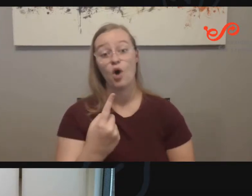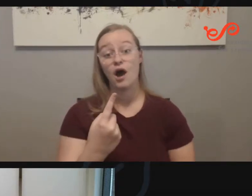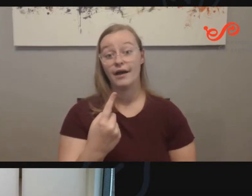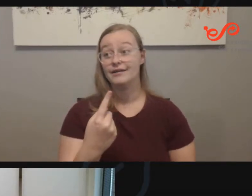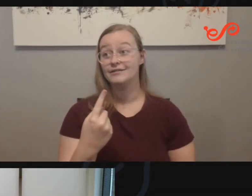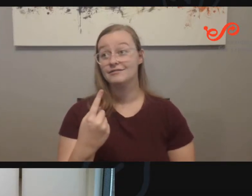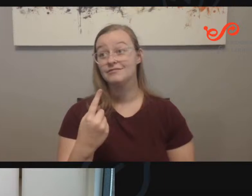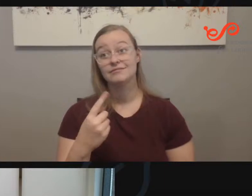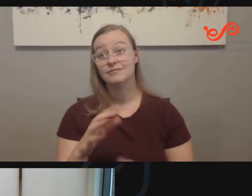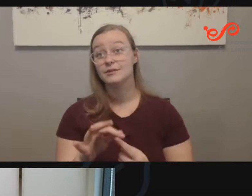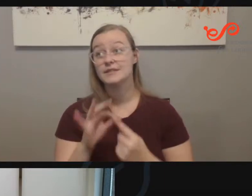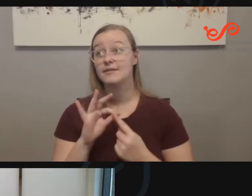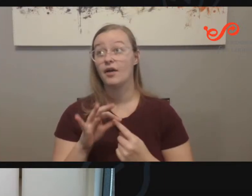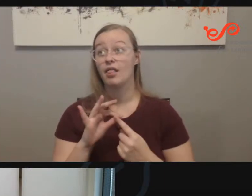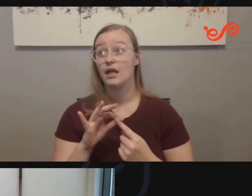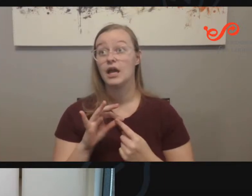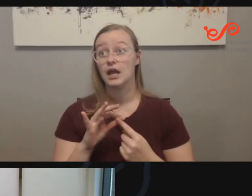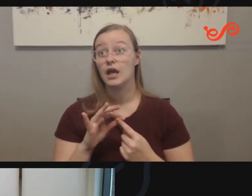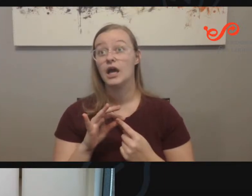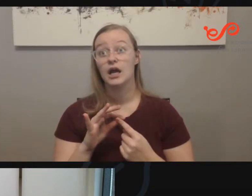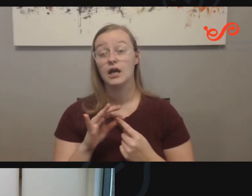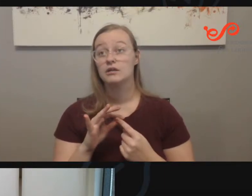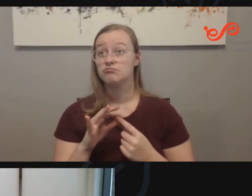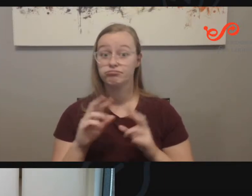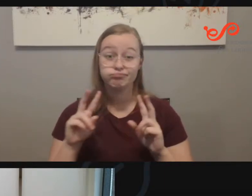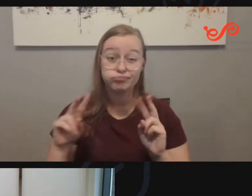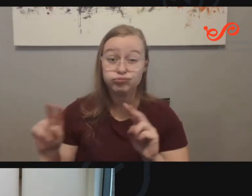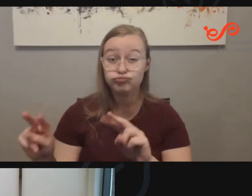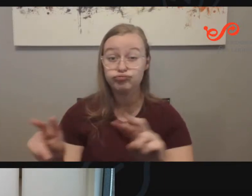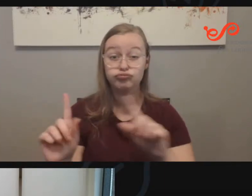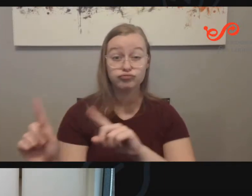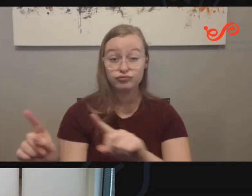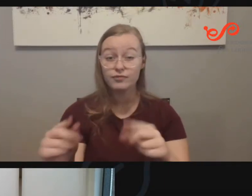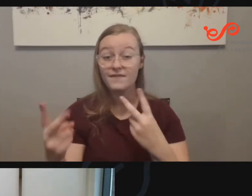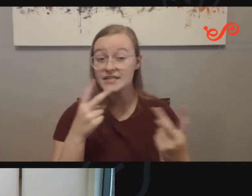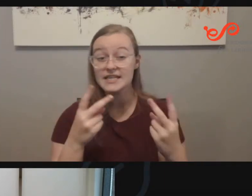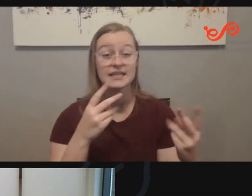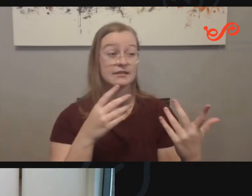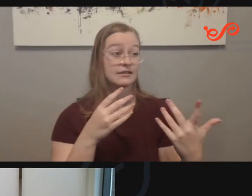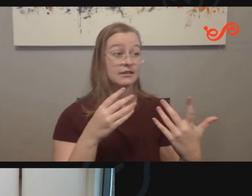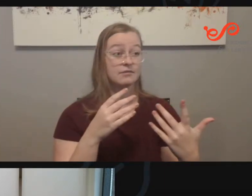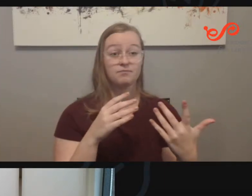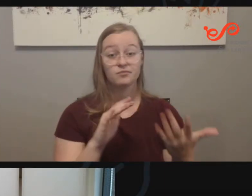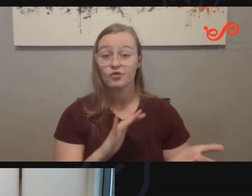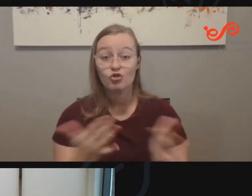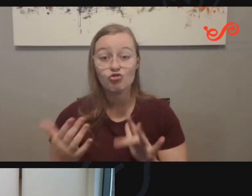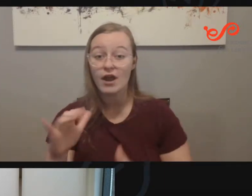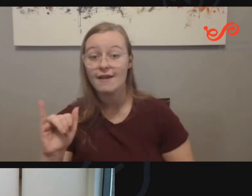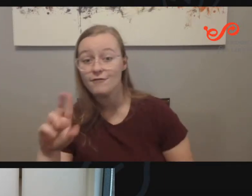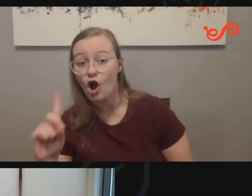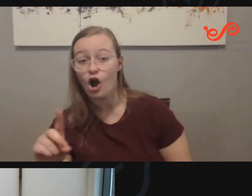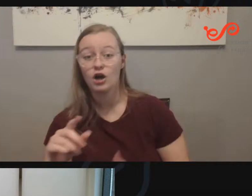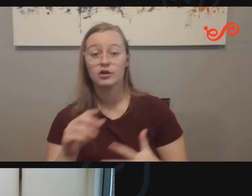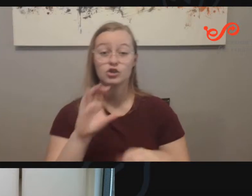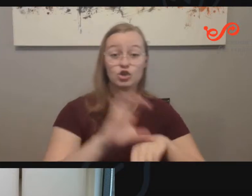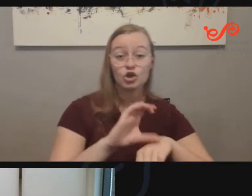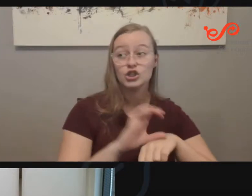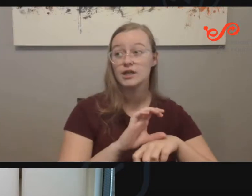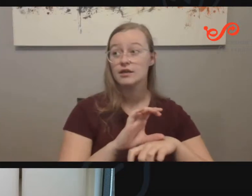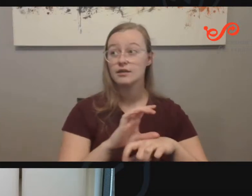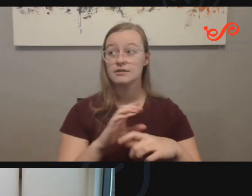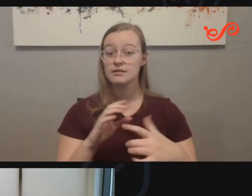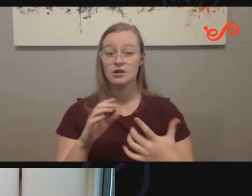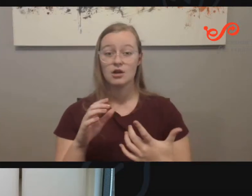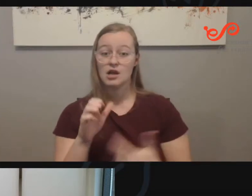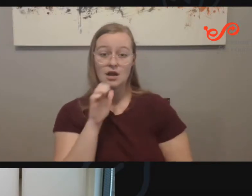me to the sites, to graveyards, to churches, to abandoned schoolhouses